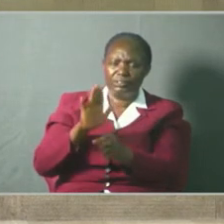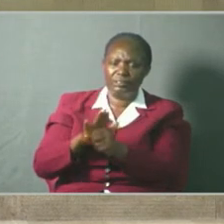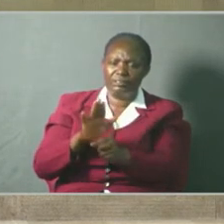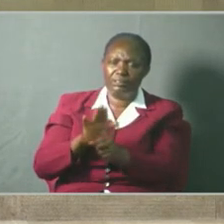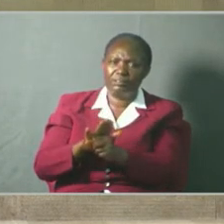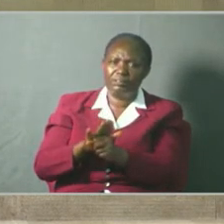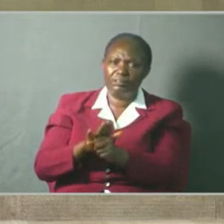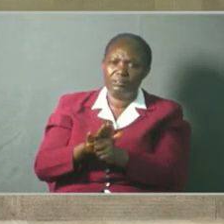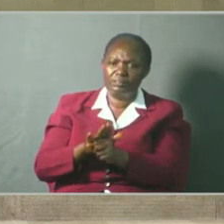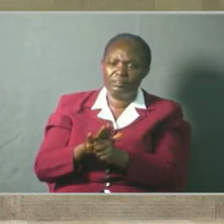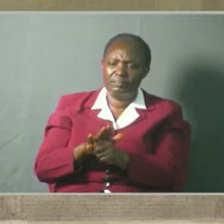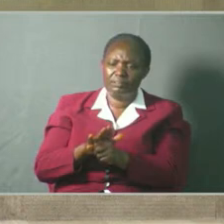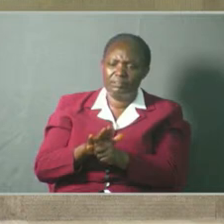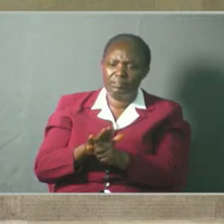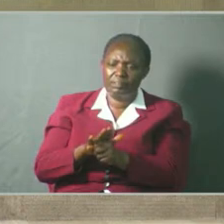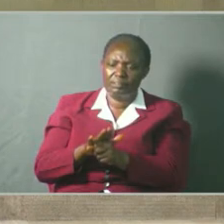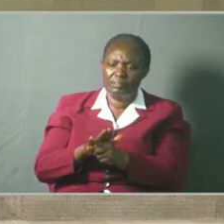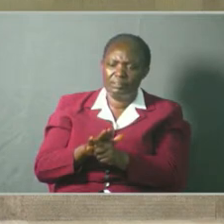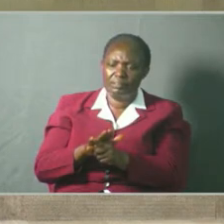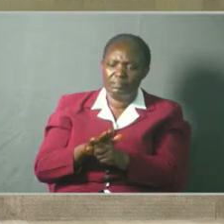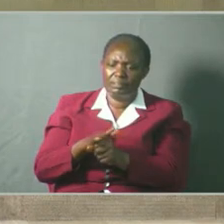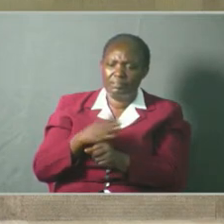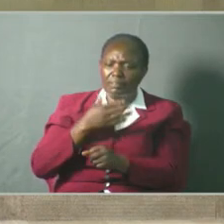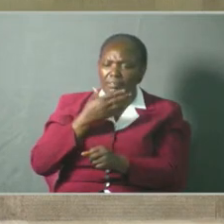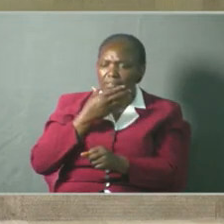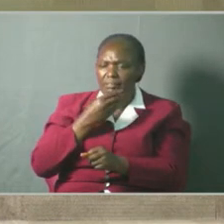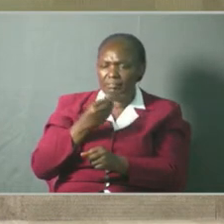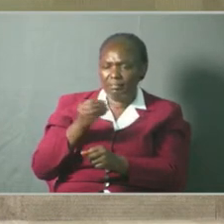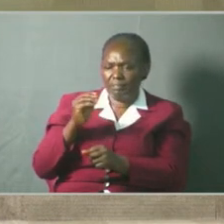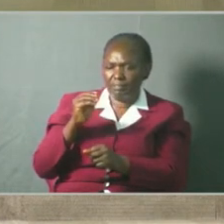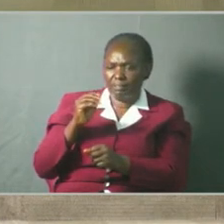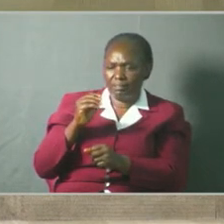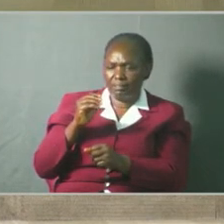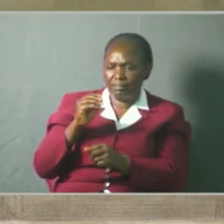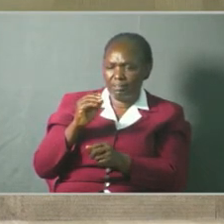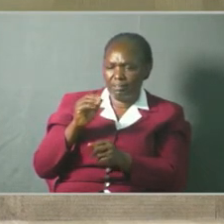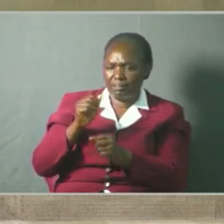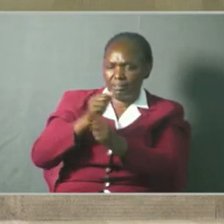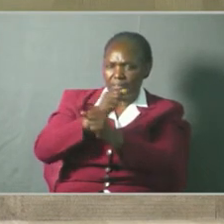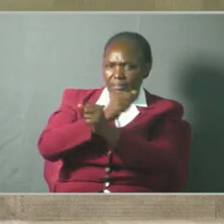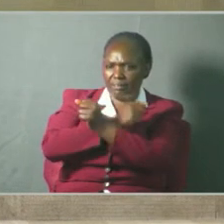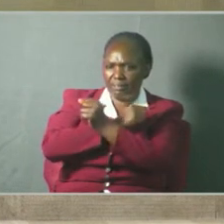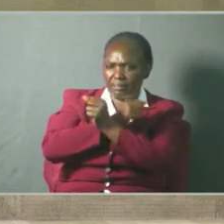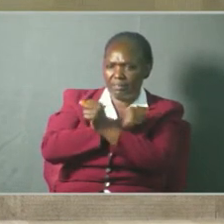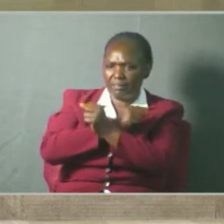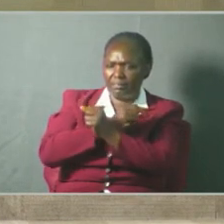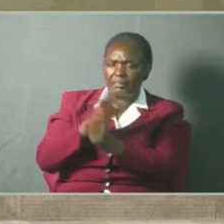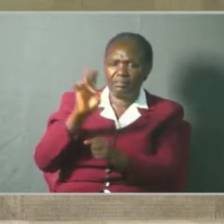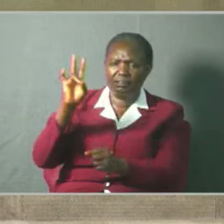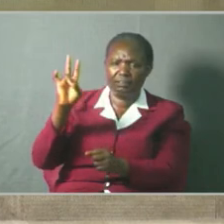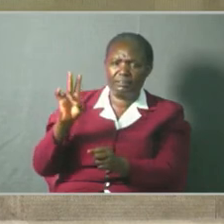I remember my father one day he was left this church. He was left his estate church.